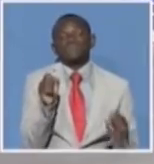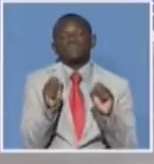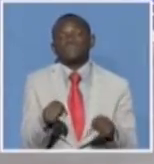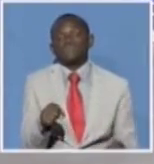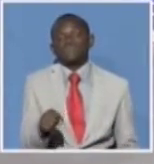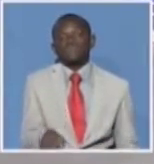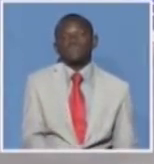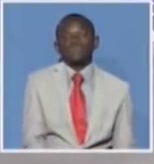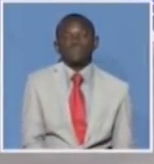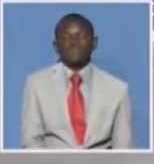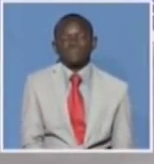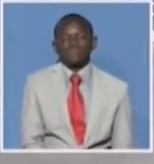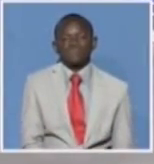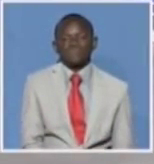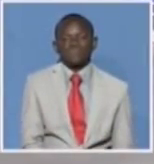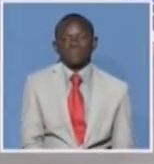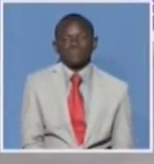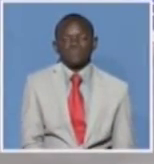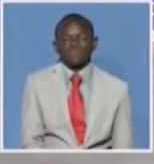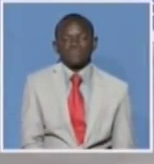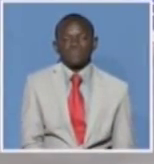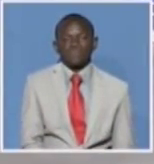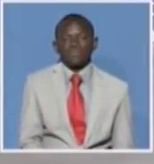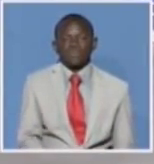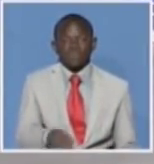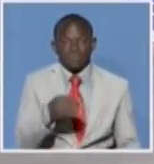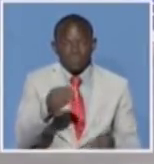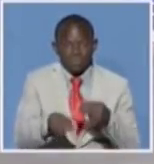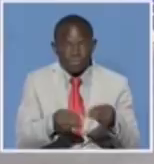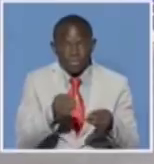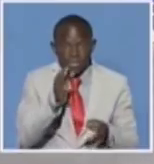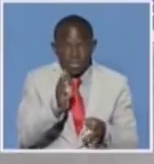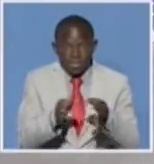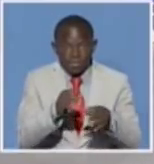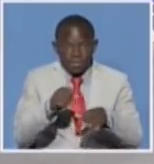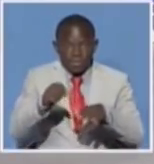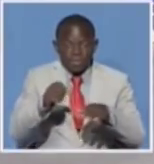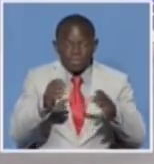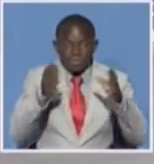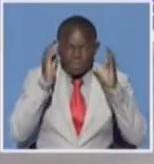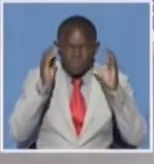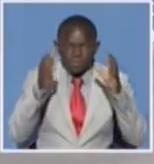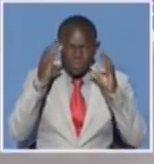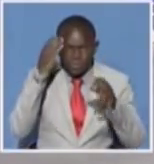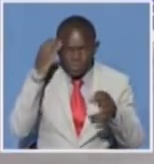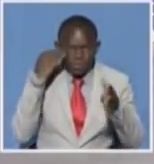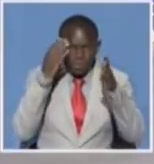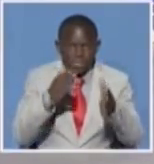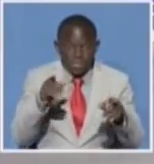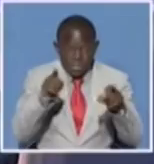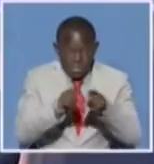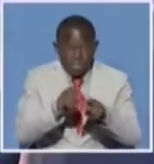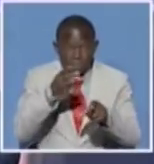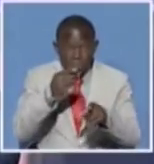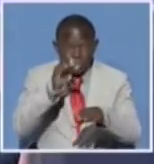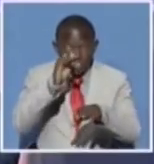are indicating does not spare even the senior officers if at all they are found to have been wanting. Let's move on to the